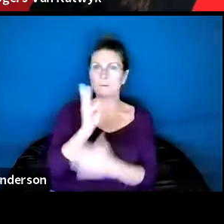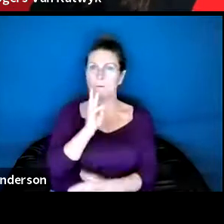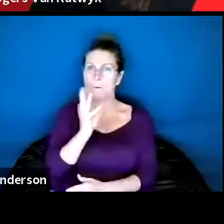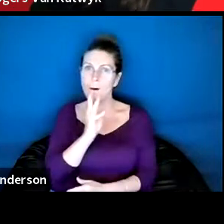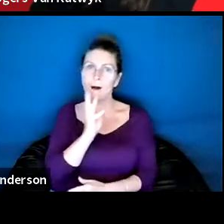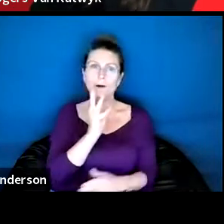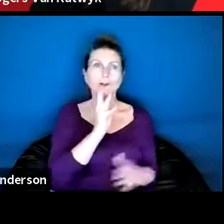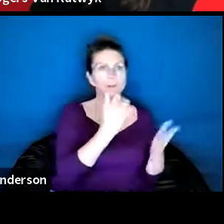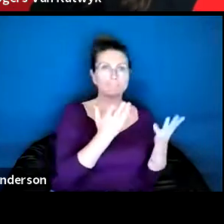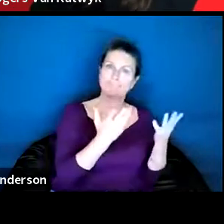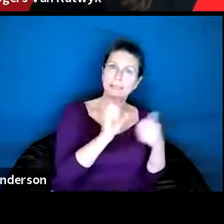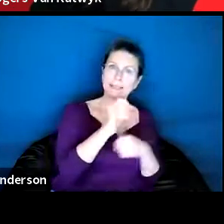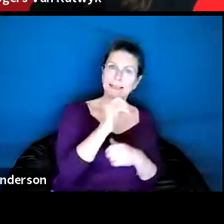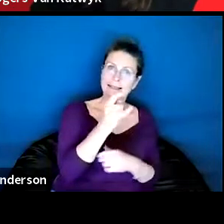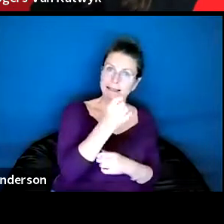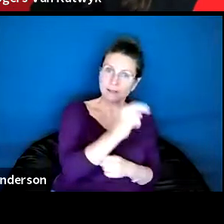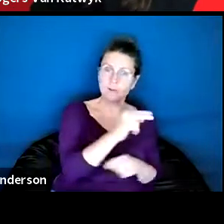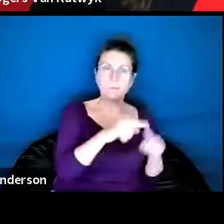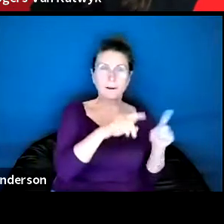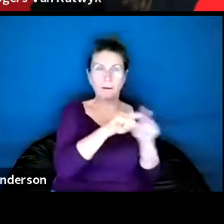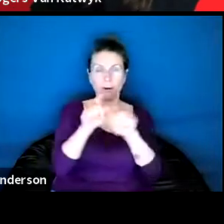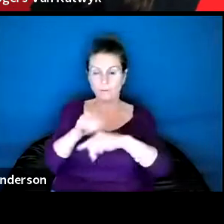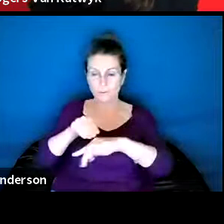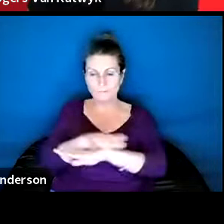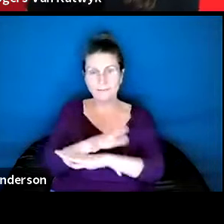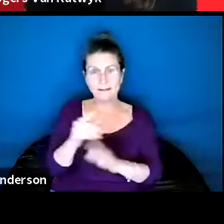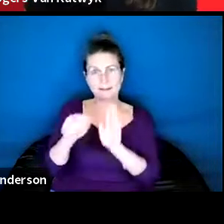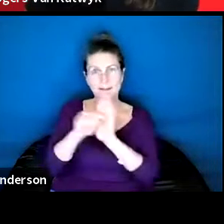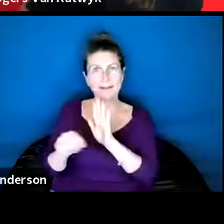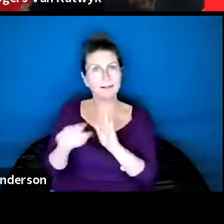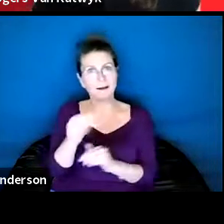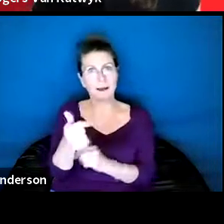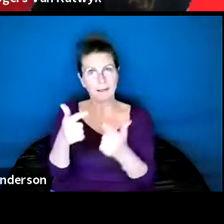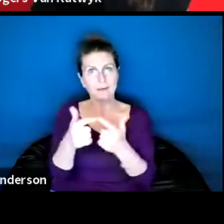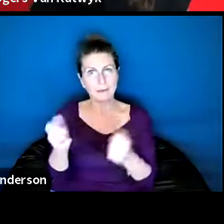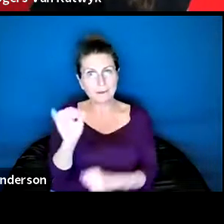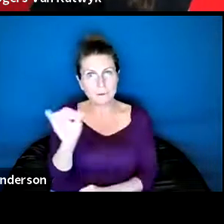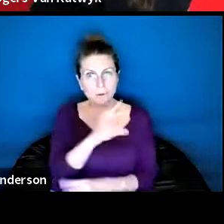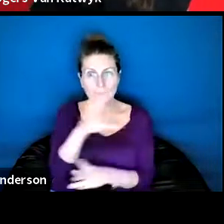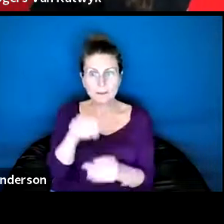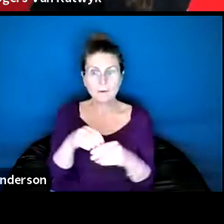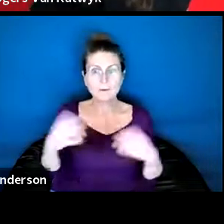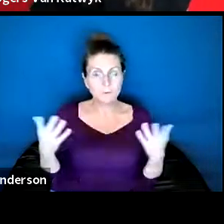AMR may also derail other SDGs or Sustainable Development Goals, including those